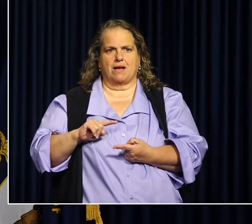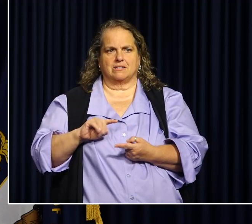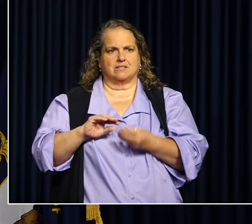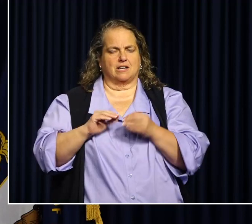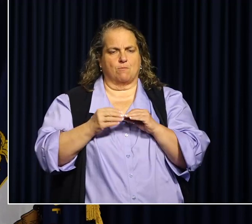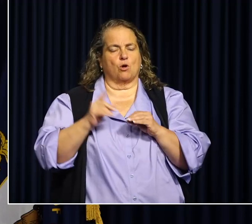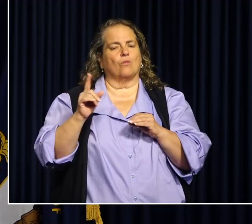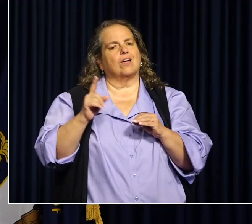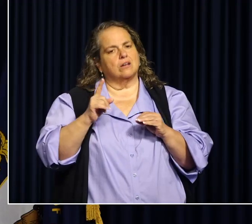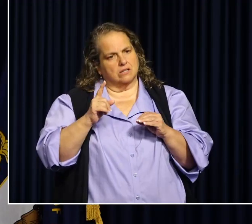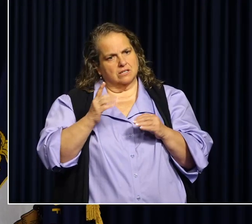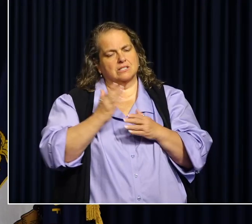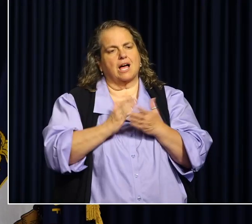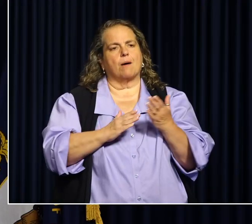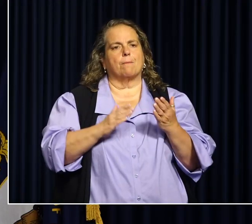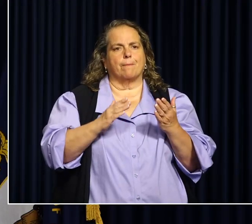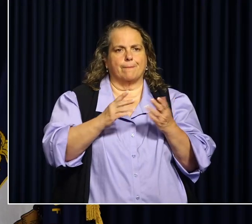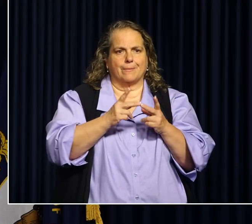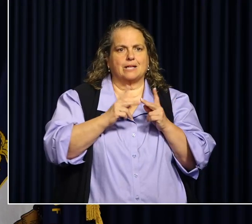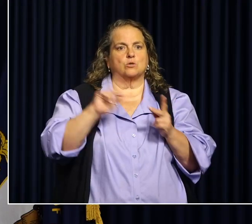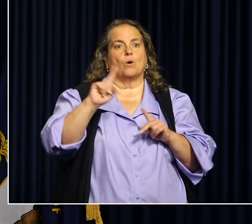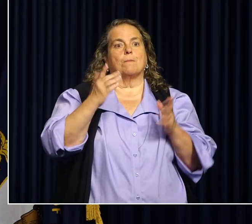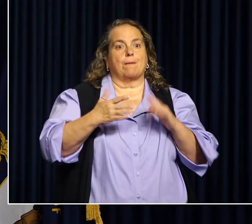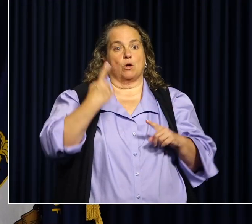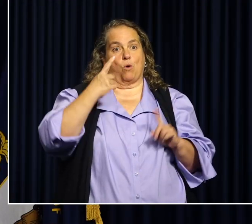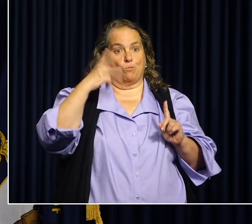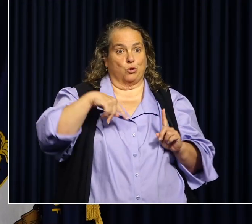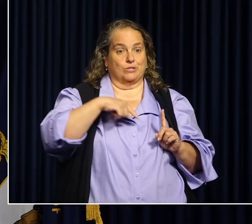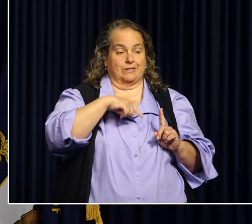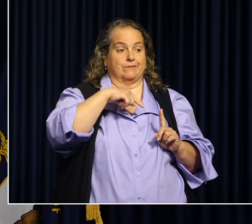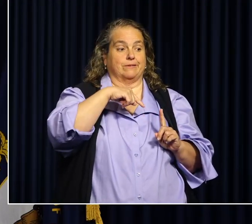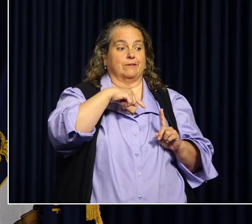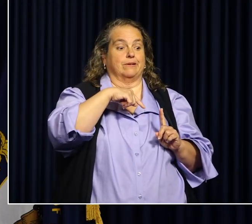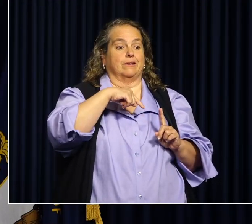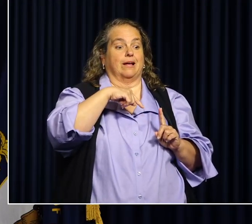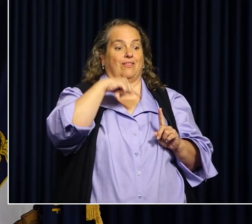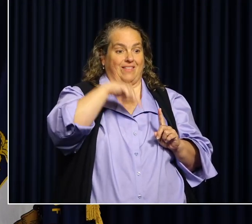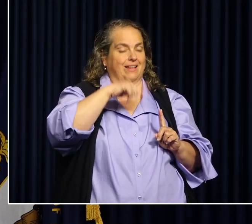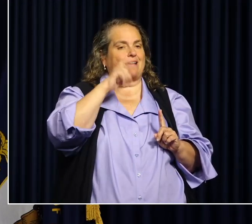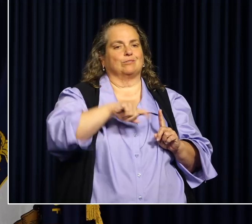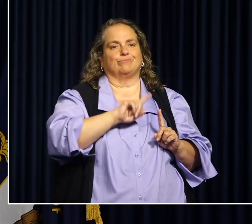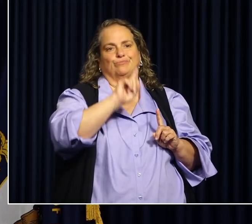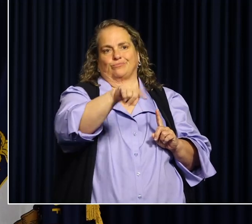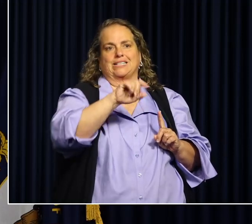occasions where someone would have to be in different areas. But we are continuing to